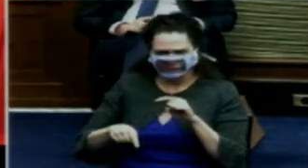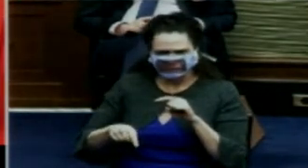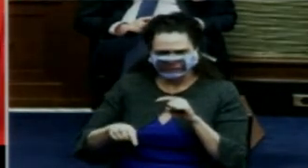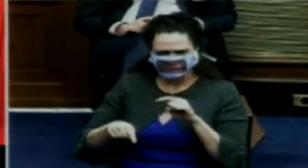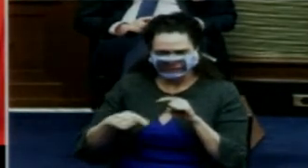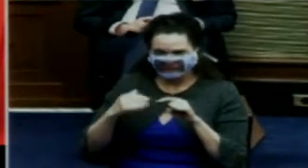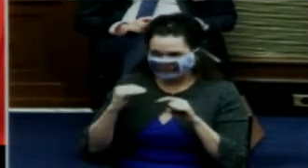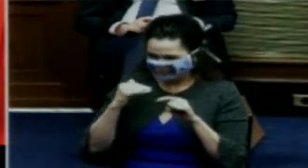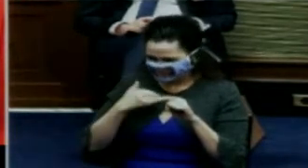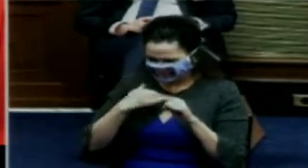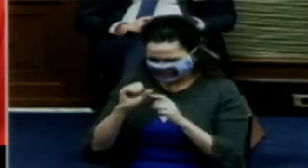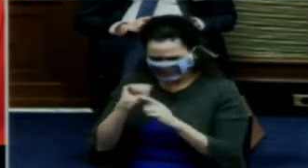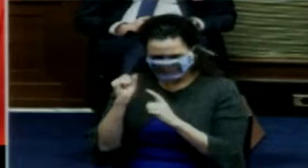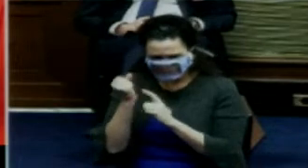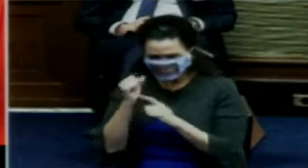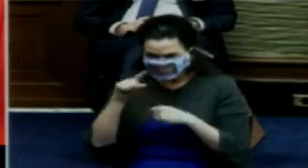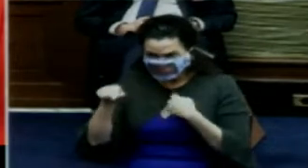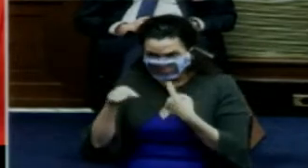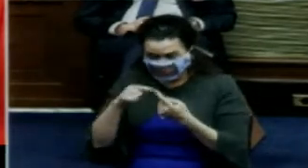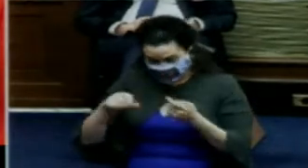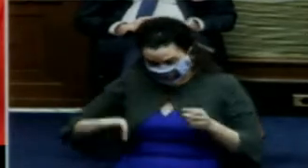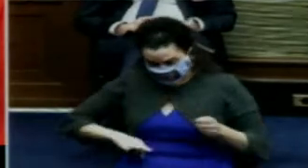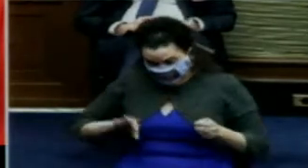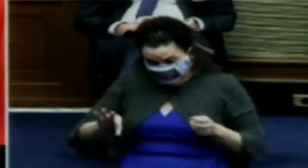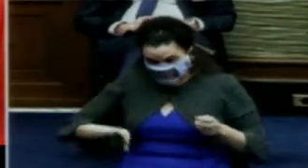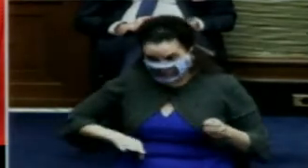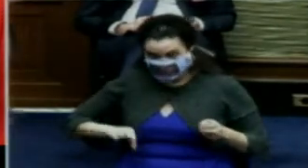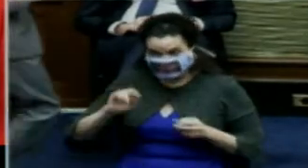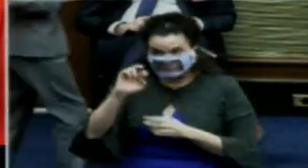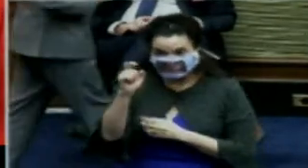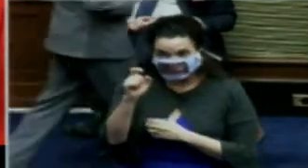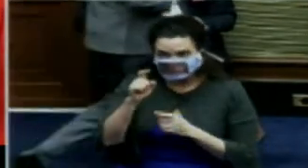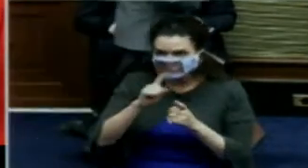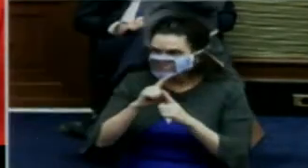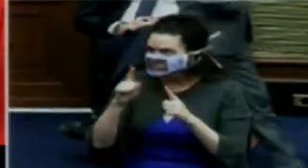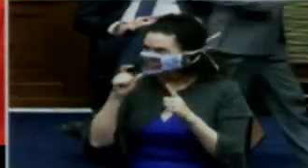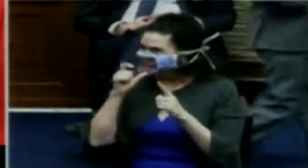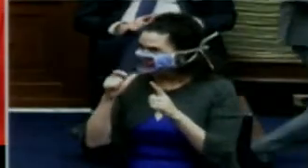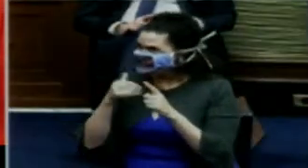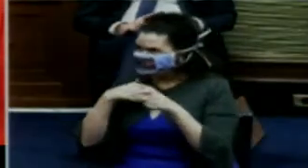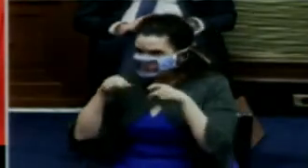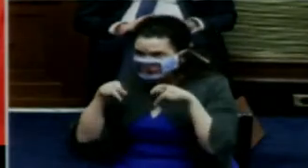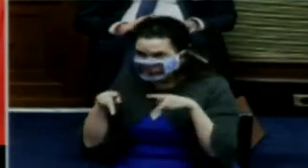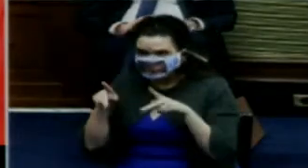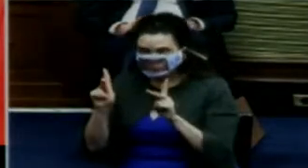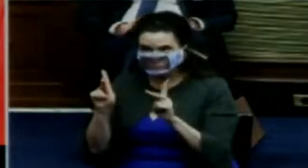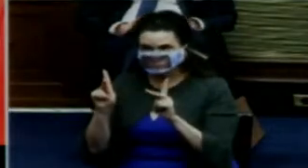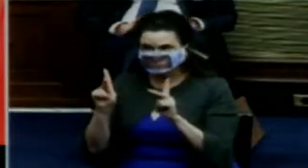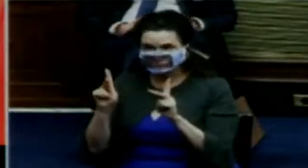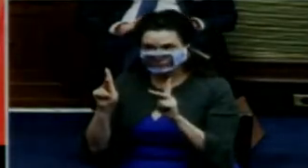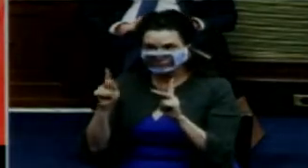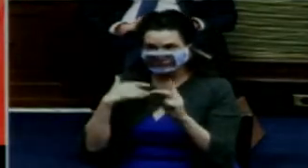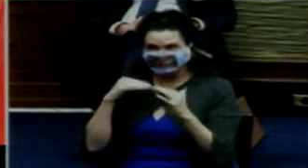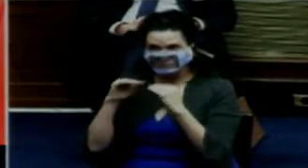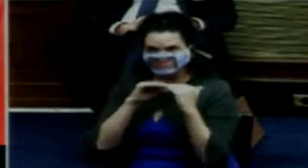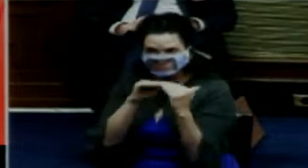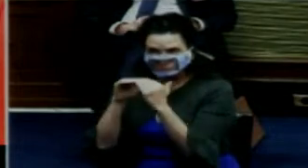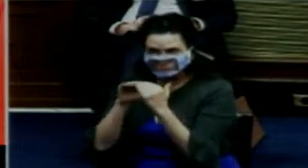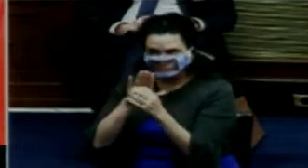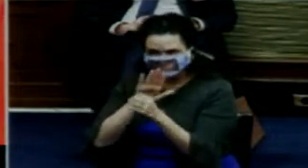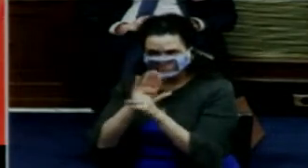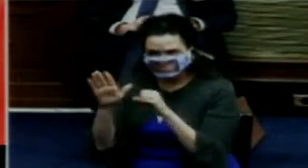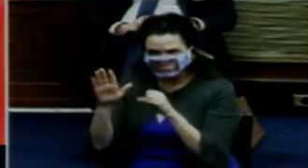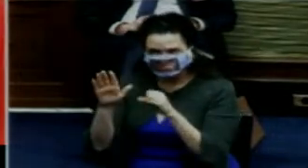paid taxes and did not have the opportunity to be fully